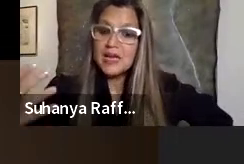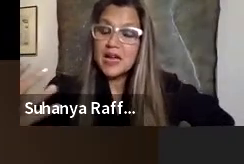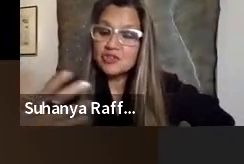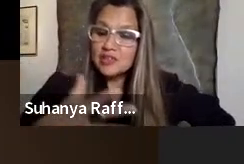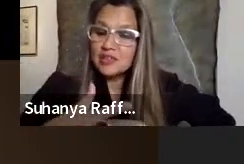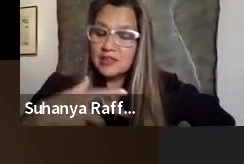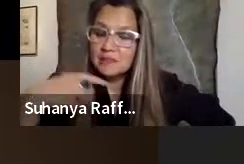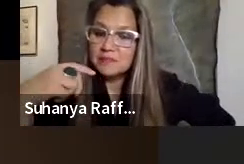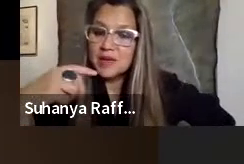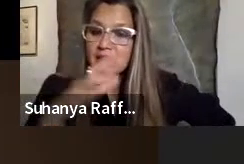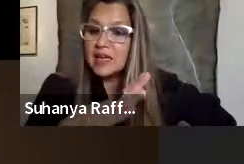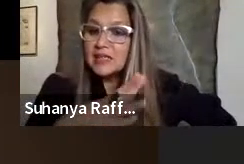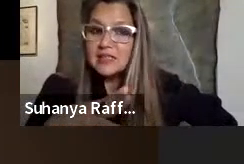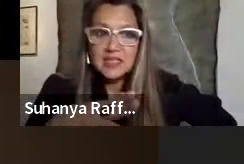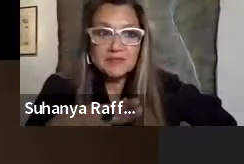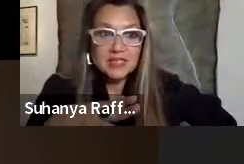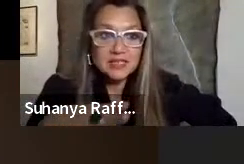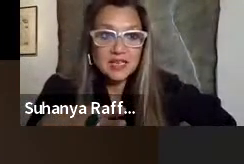by